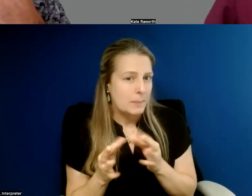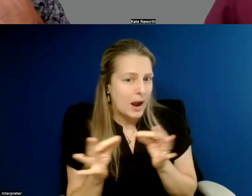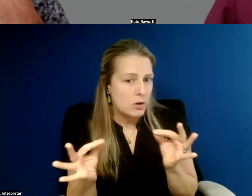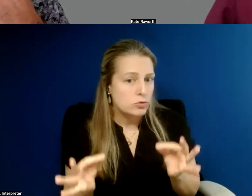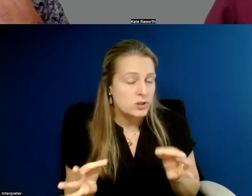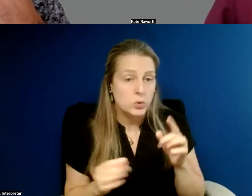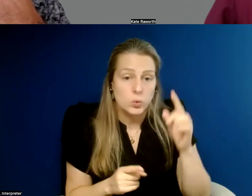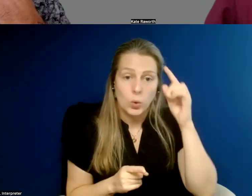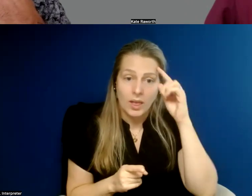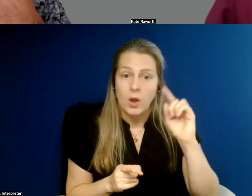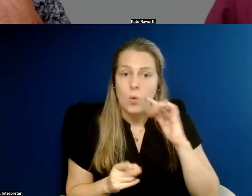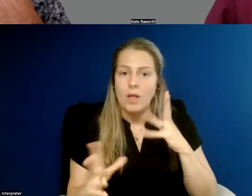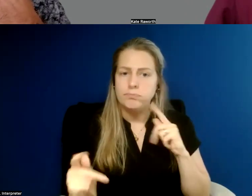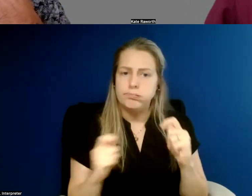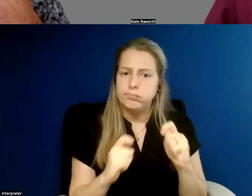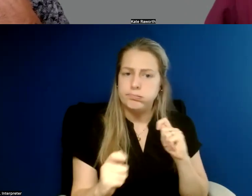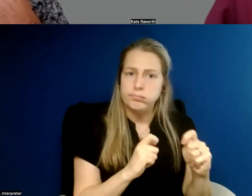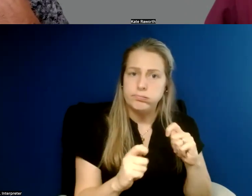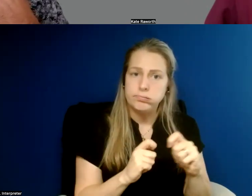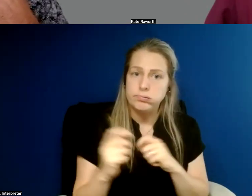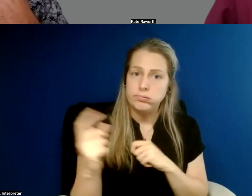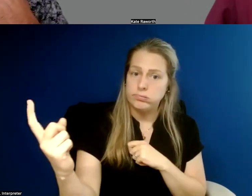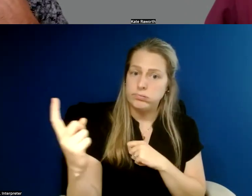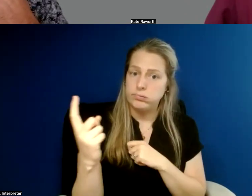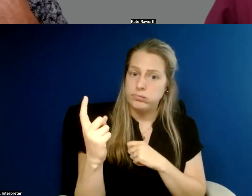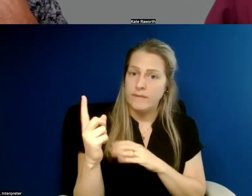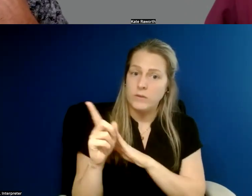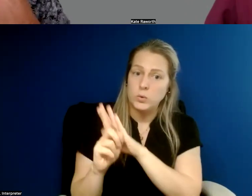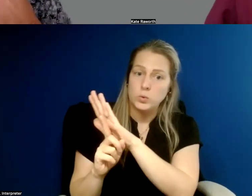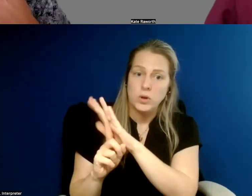to uncertainty or new assessments? Andrew, what would you say about that?